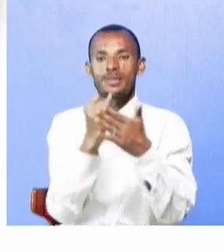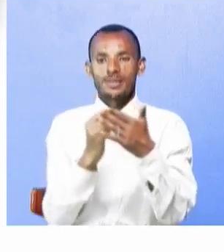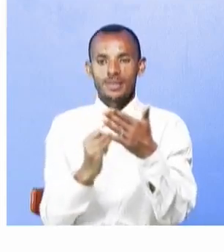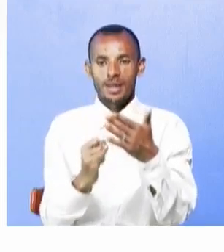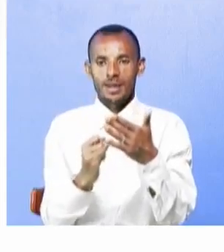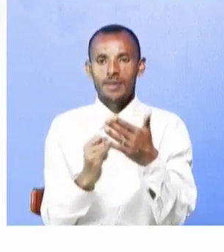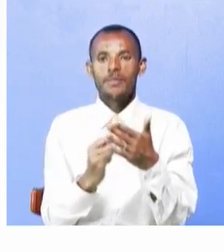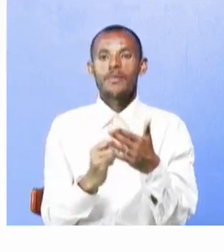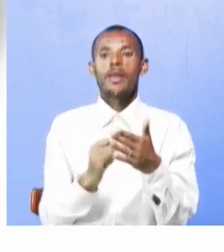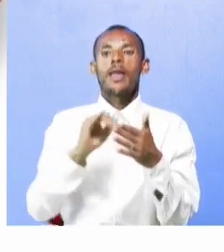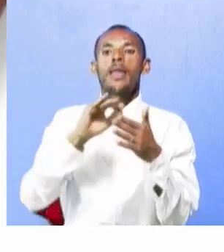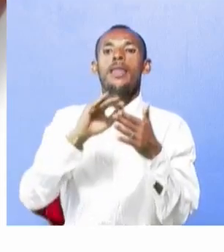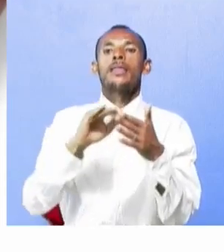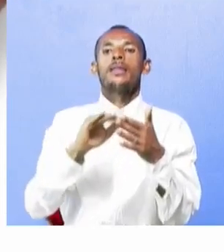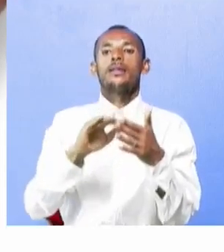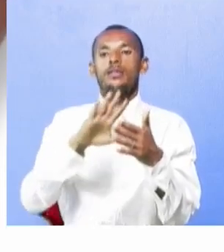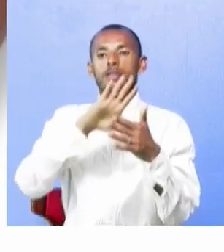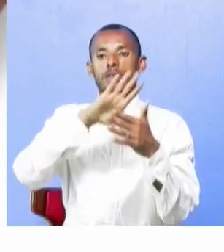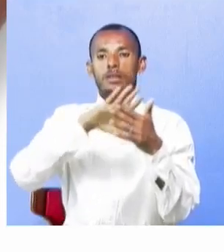table